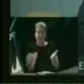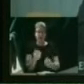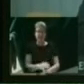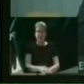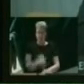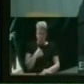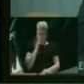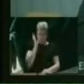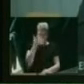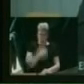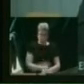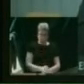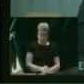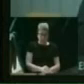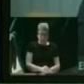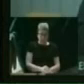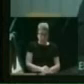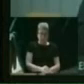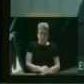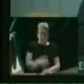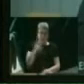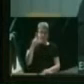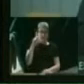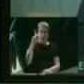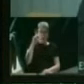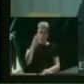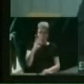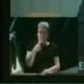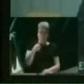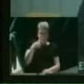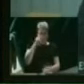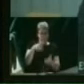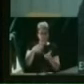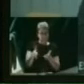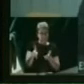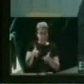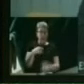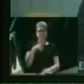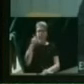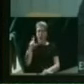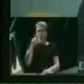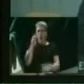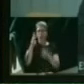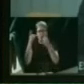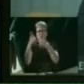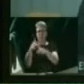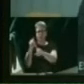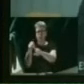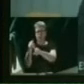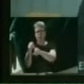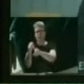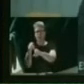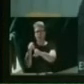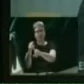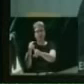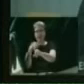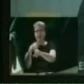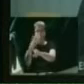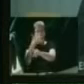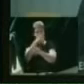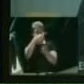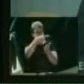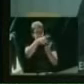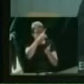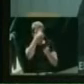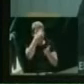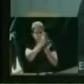Are we going to pay for it a second time? Are we legally bound to do that? And let me ask the law director, since it's already been paid for, do we have